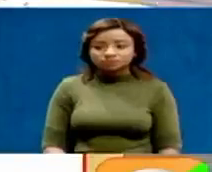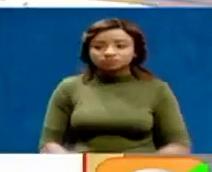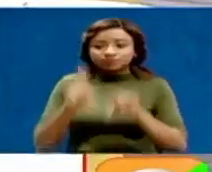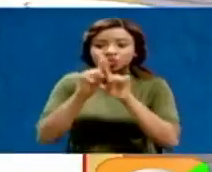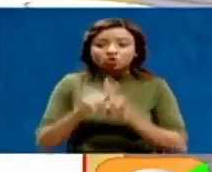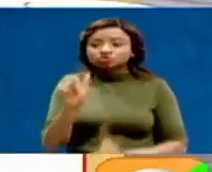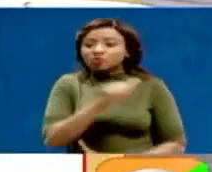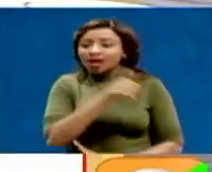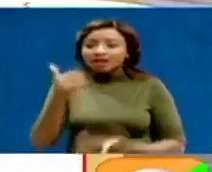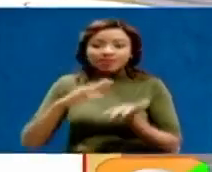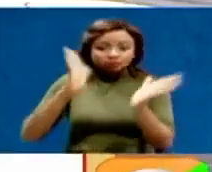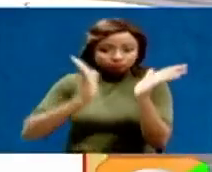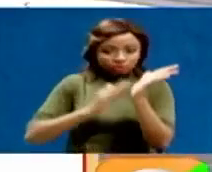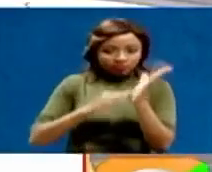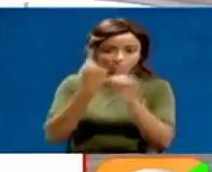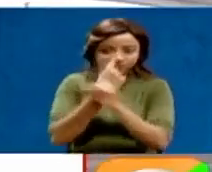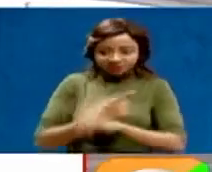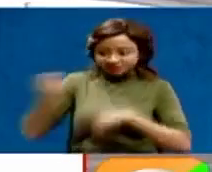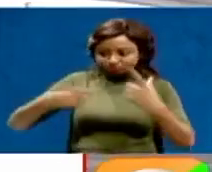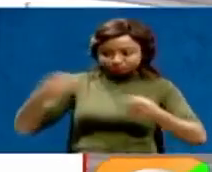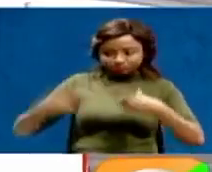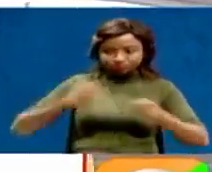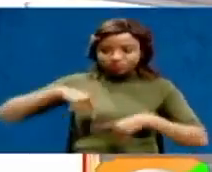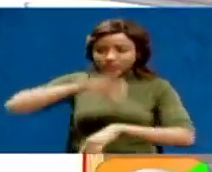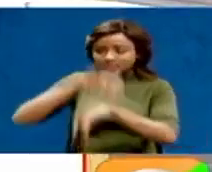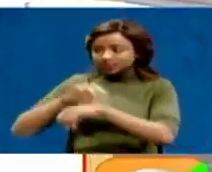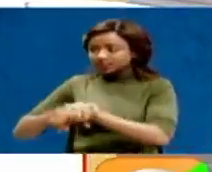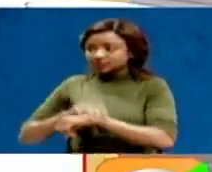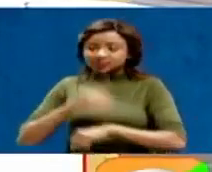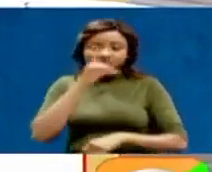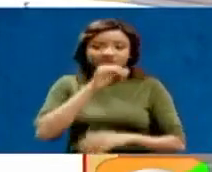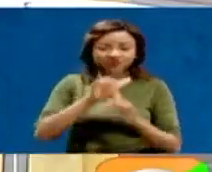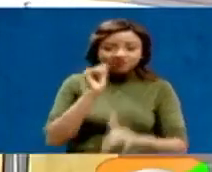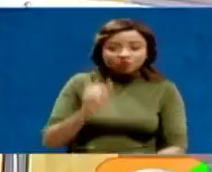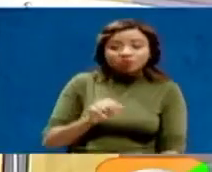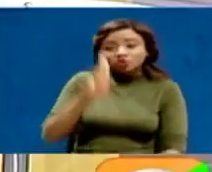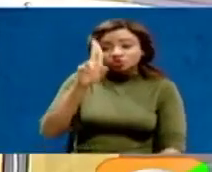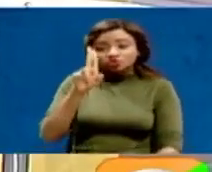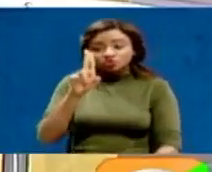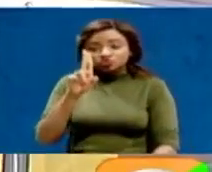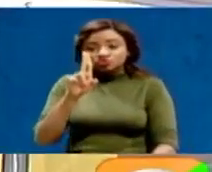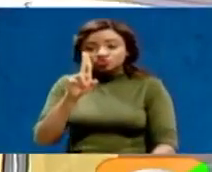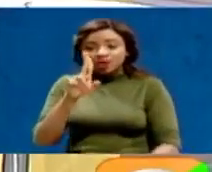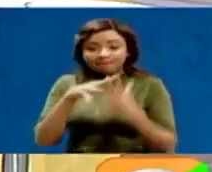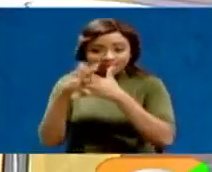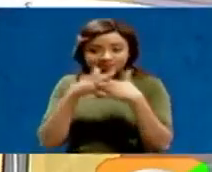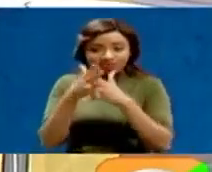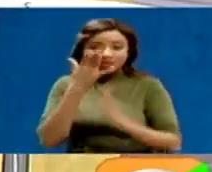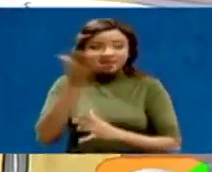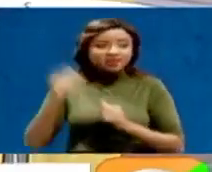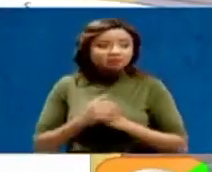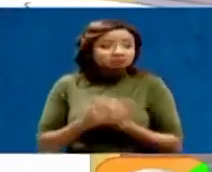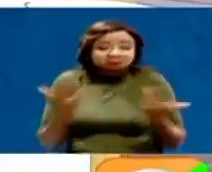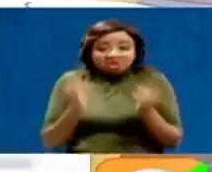Now to some very interesting recommendations coming out of the United States. Now, what if asymptomatic COVID-19